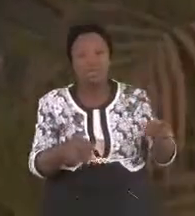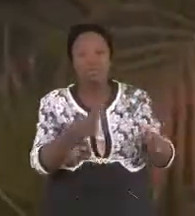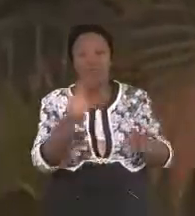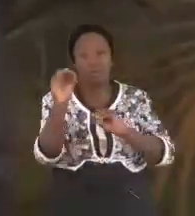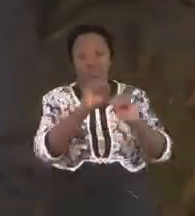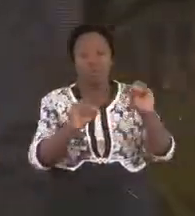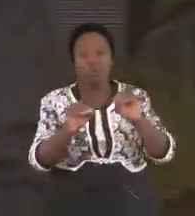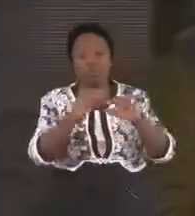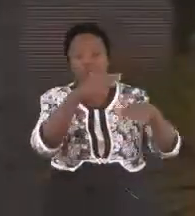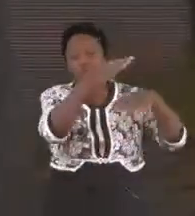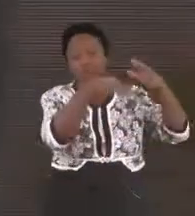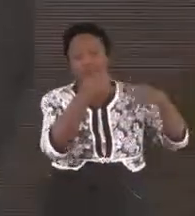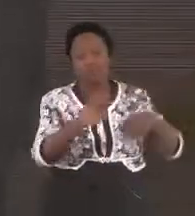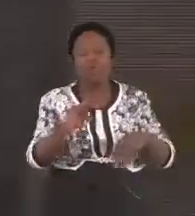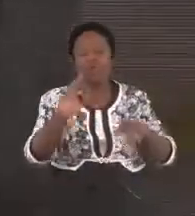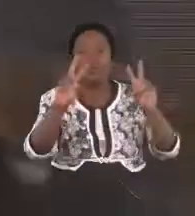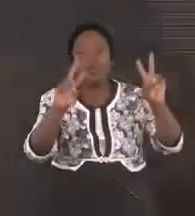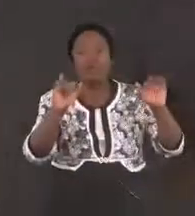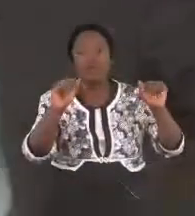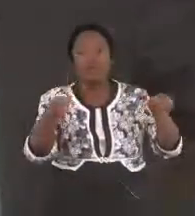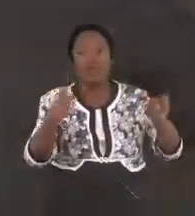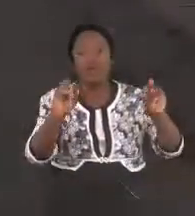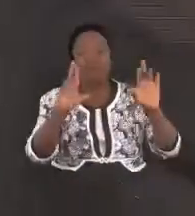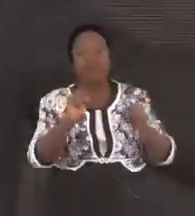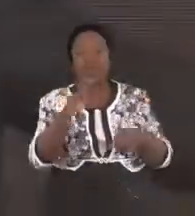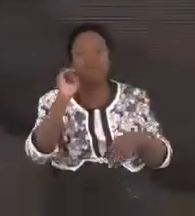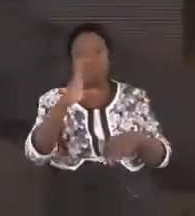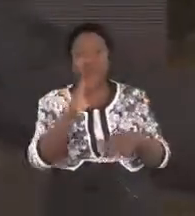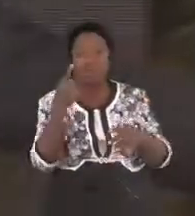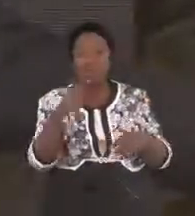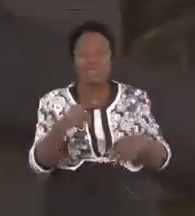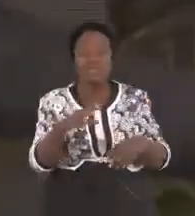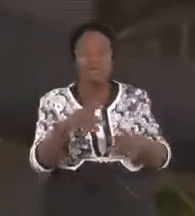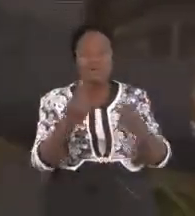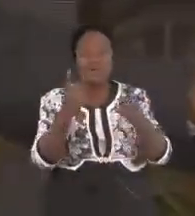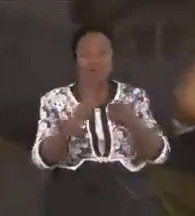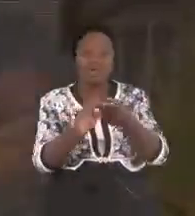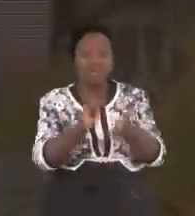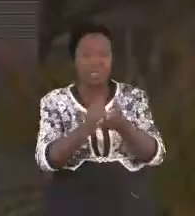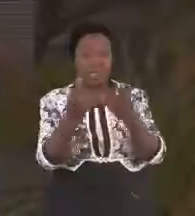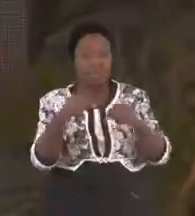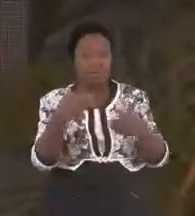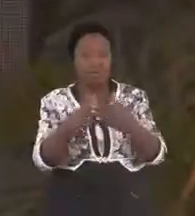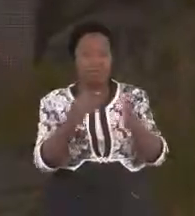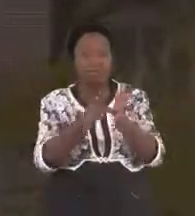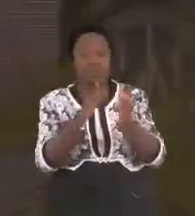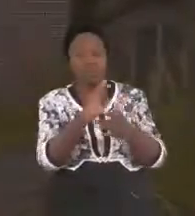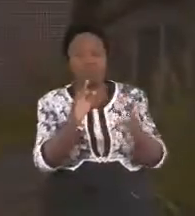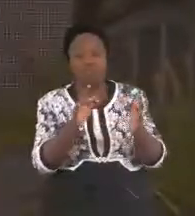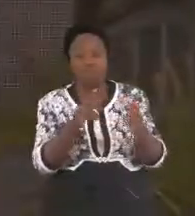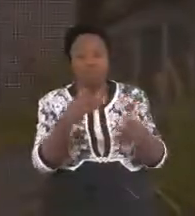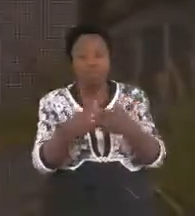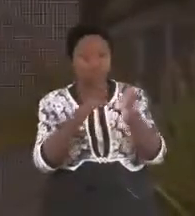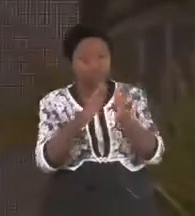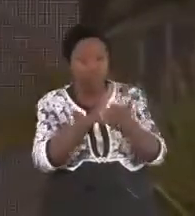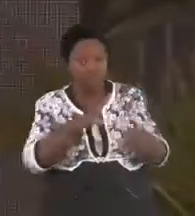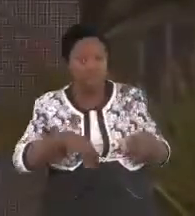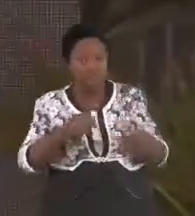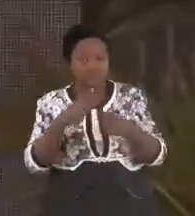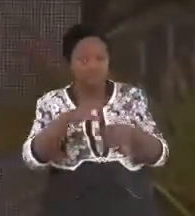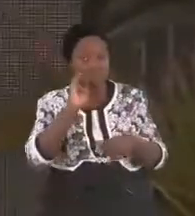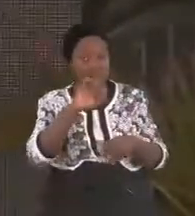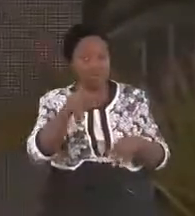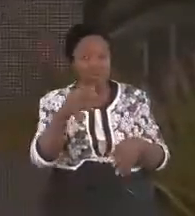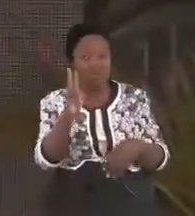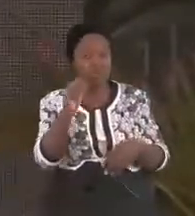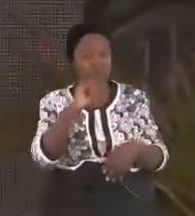He was the forerunner, John, and Jesus was the one being presented. And you find the same spirit